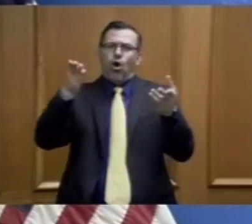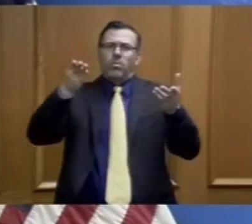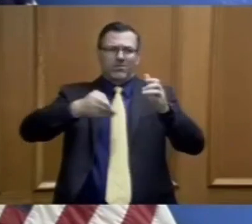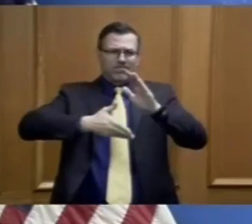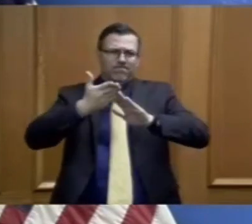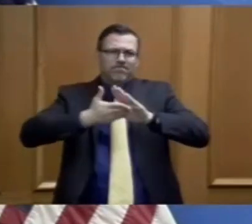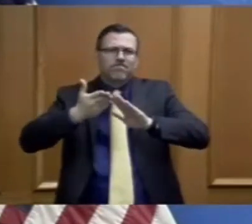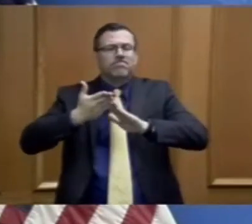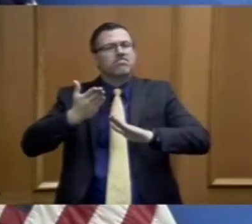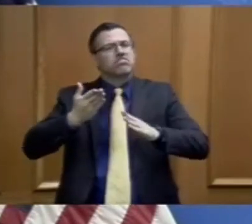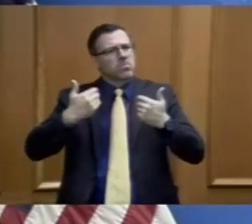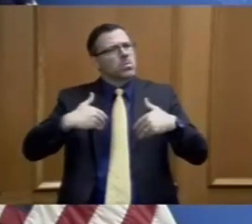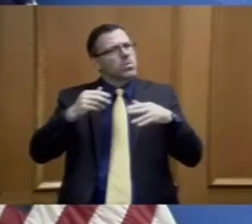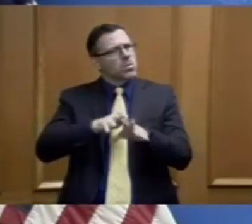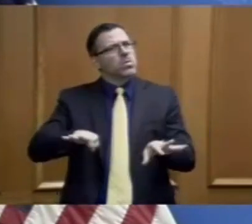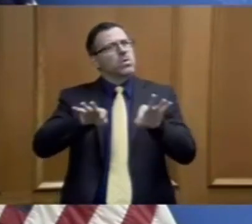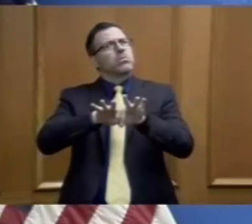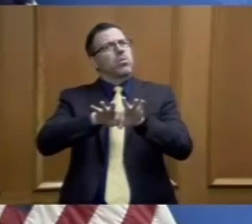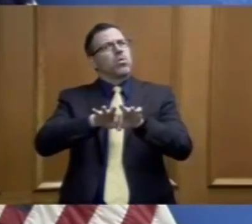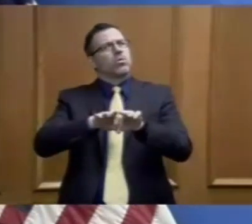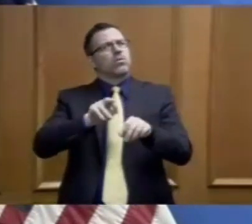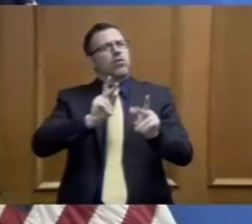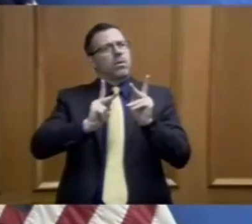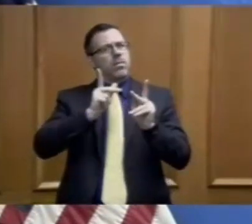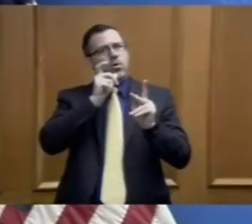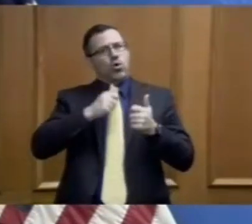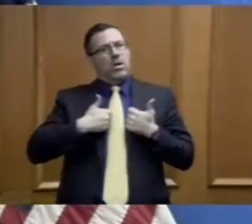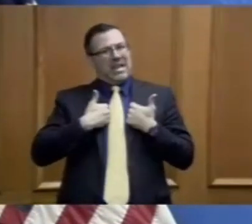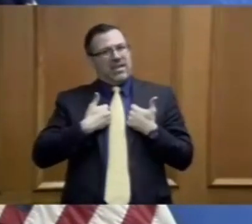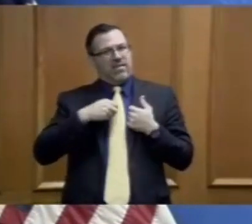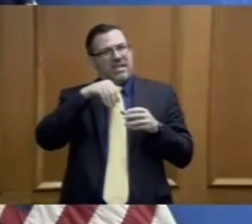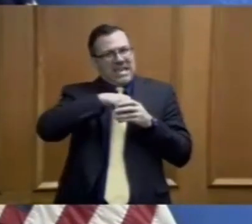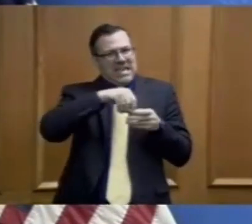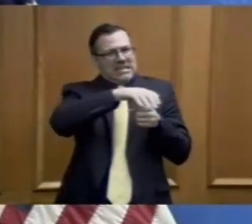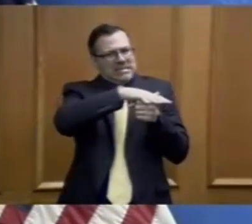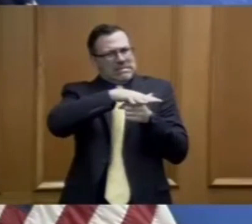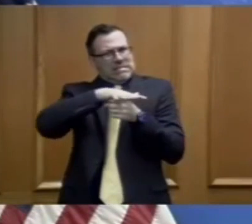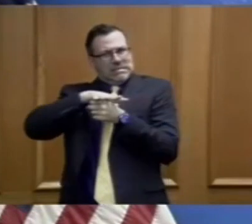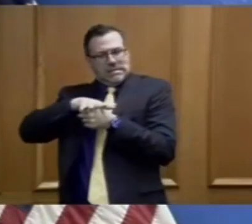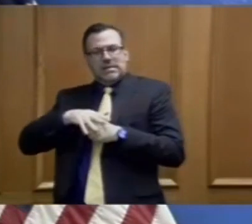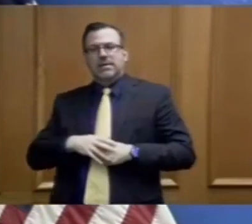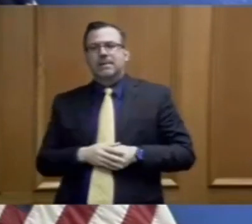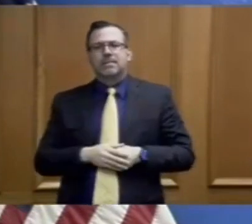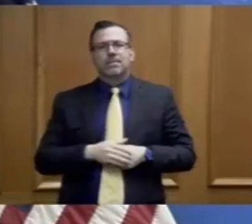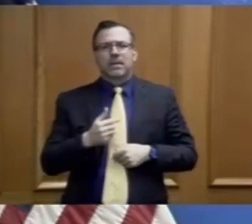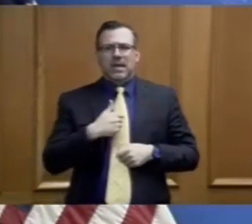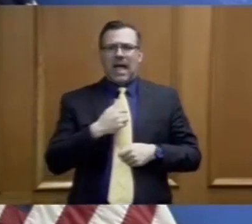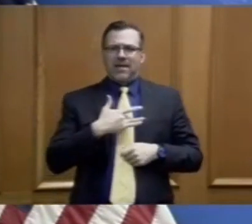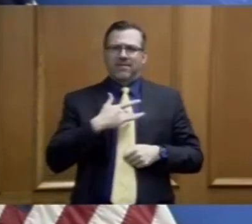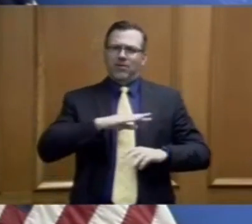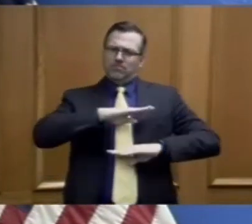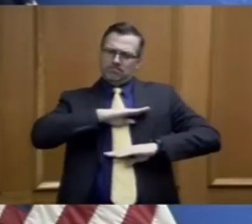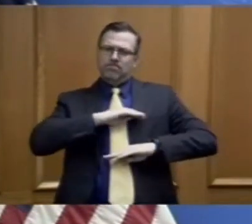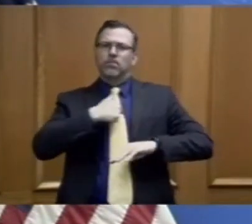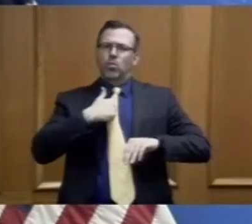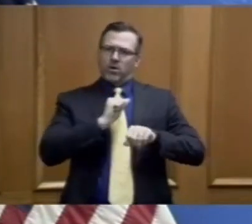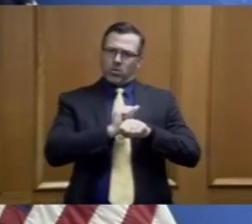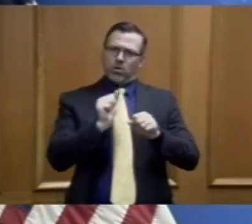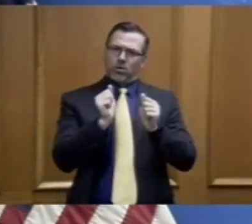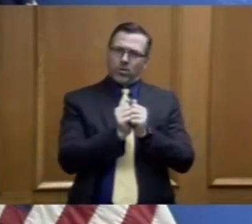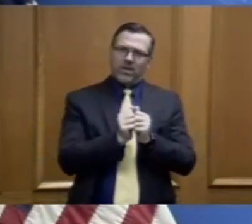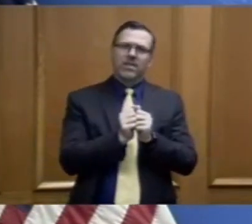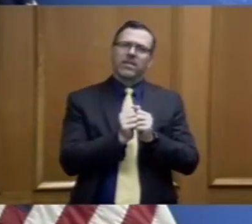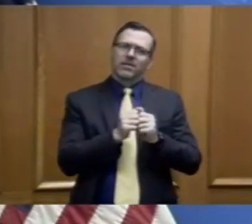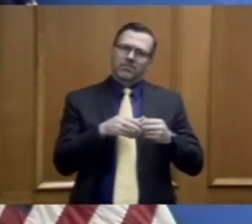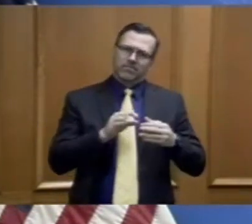operating is important to the people that are in those communities. And I'm pleased that we have worked with and